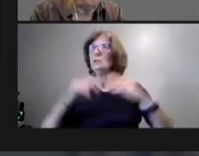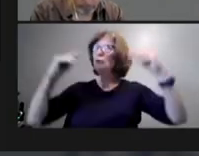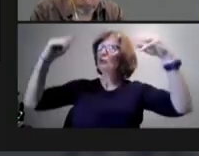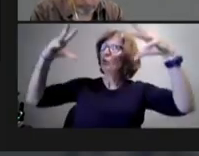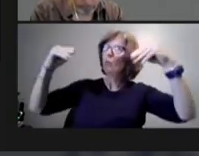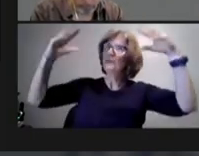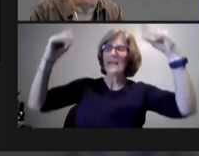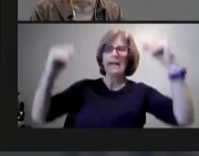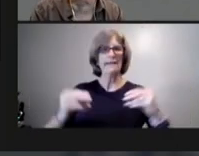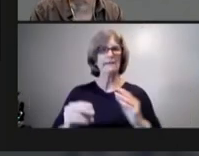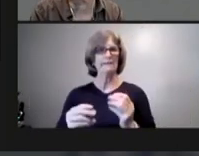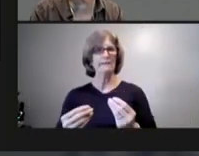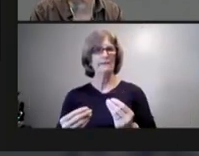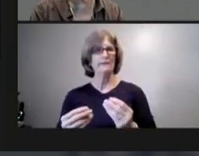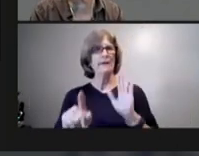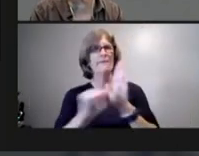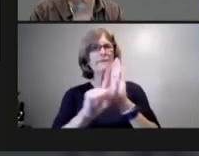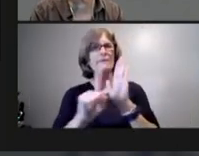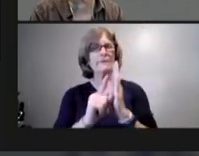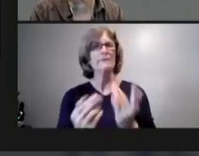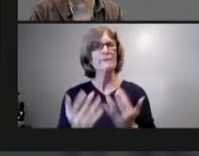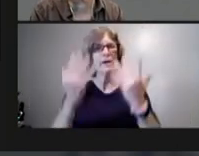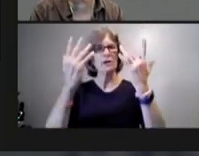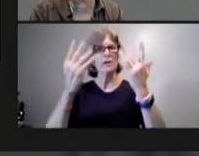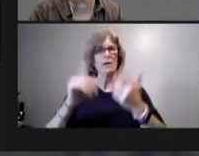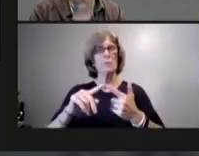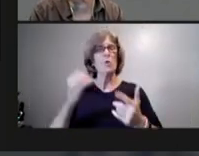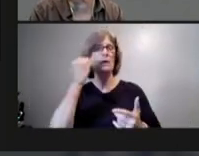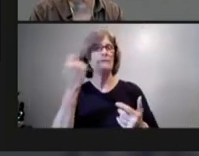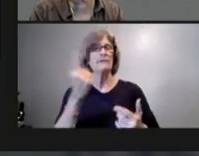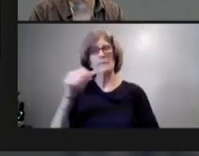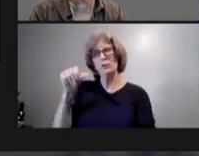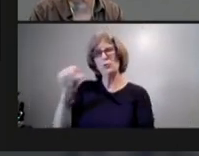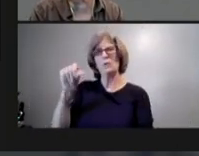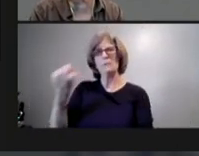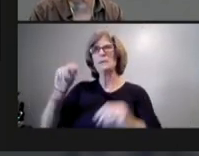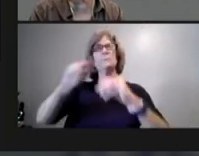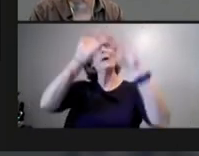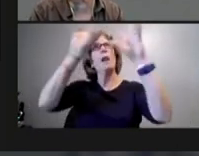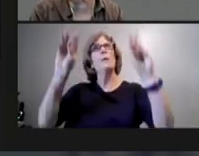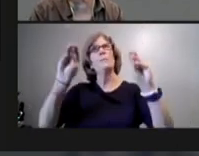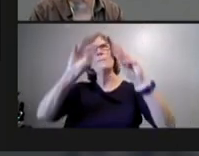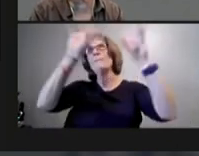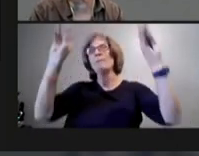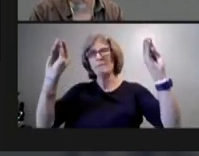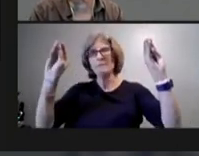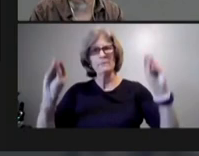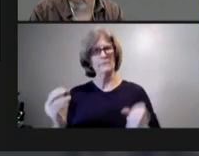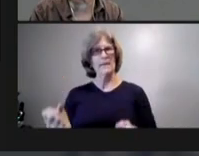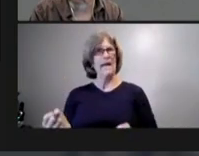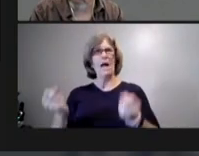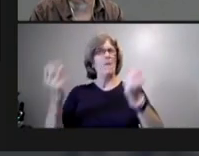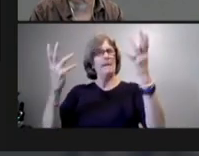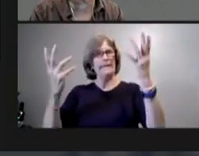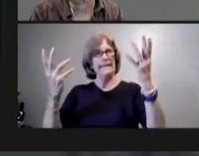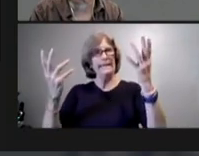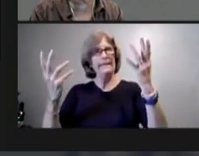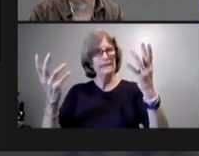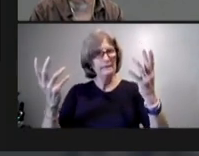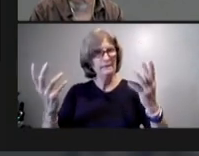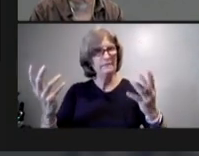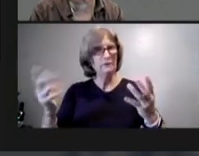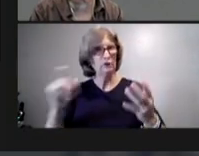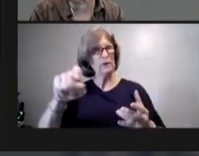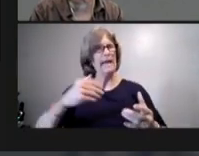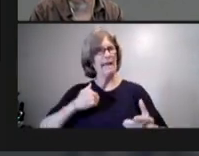light fire alarm, or doorbell, for example? How many units should explicitly have lowered countertops or moved